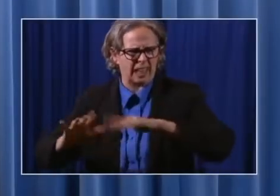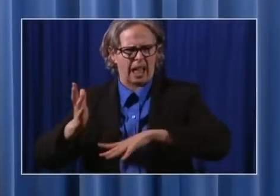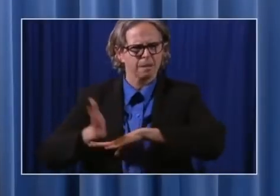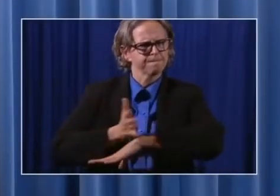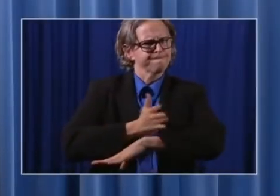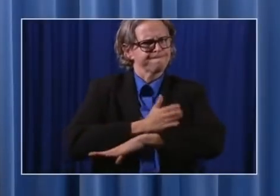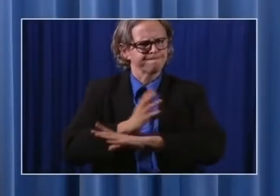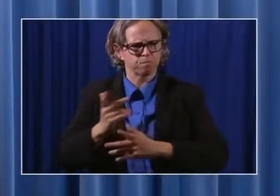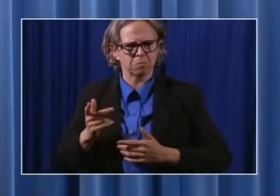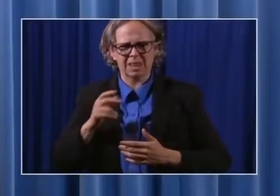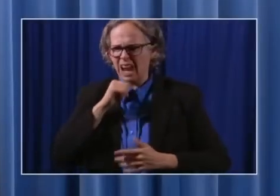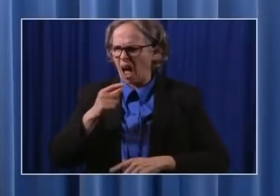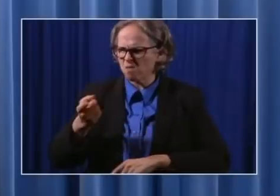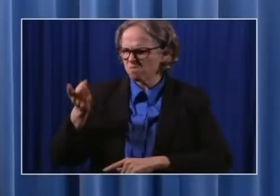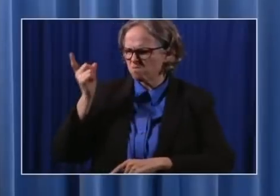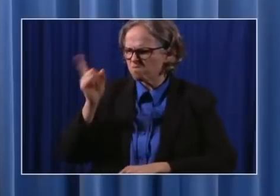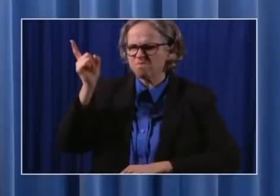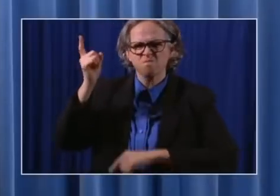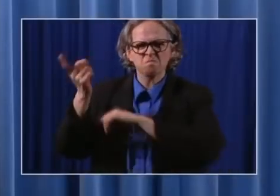important.